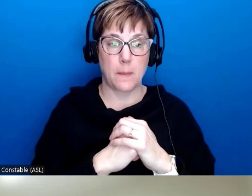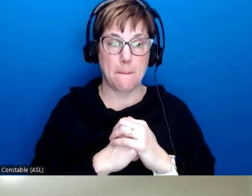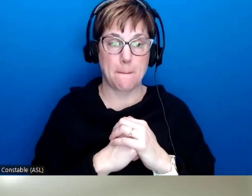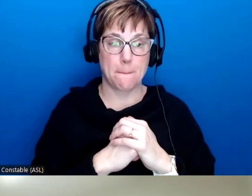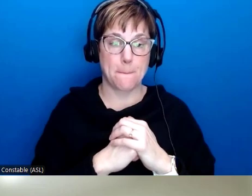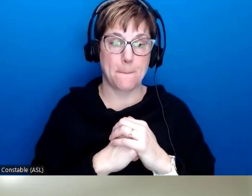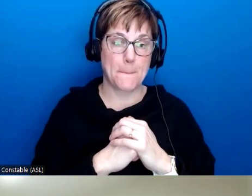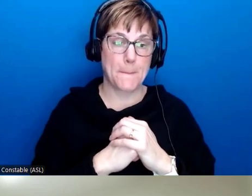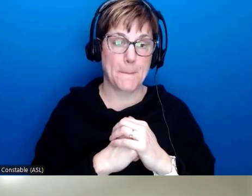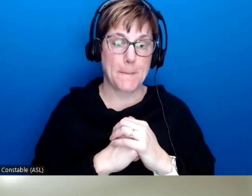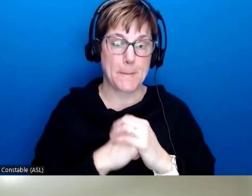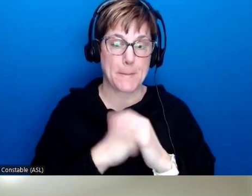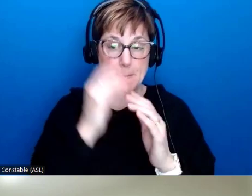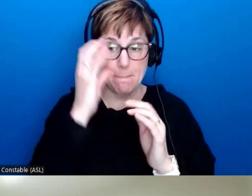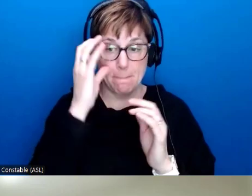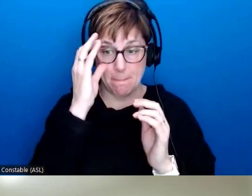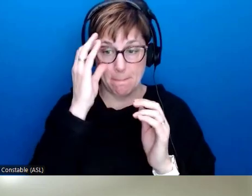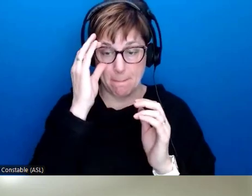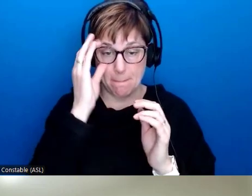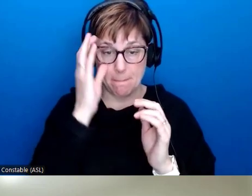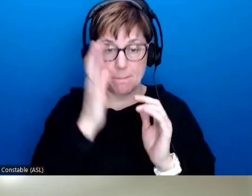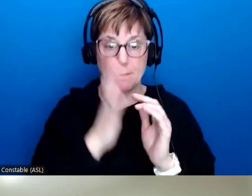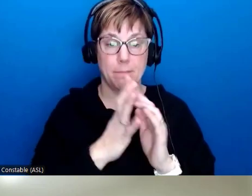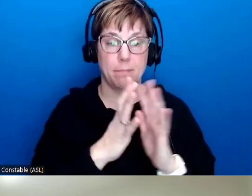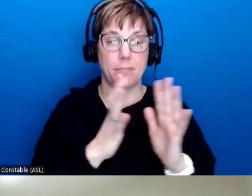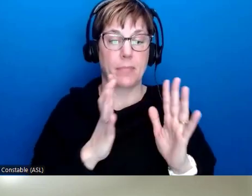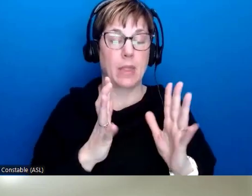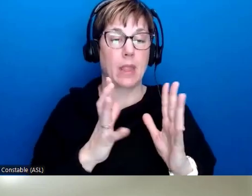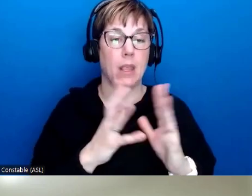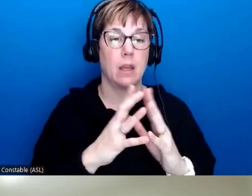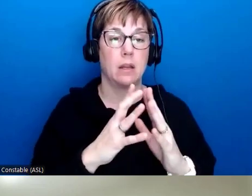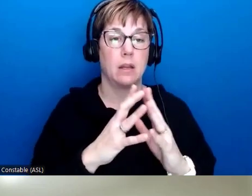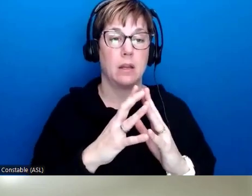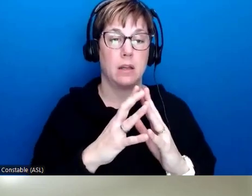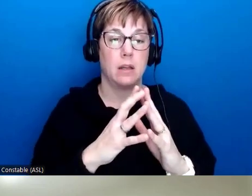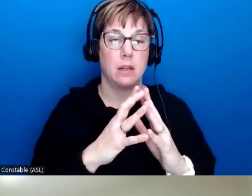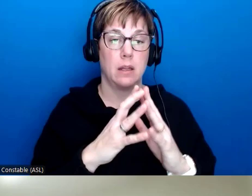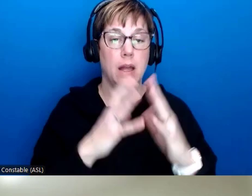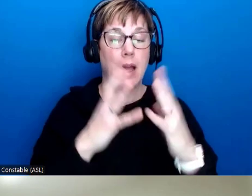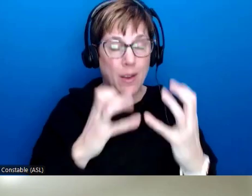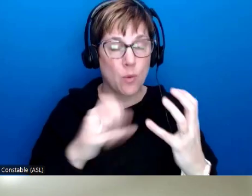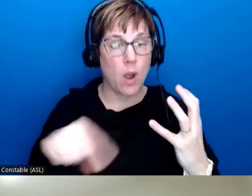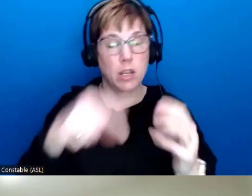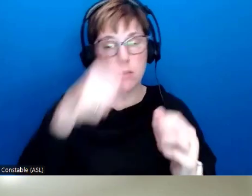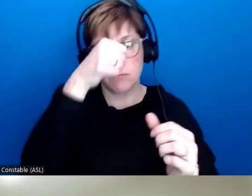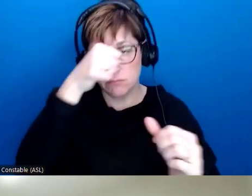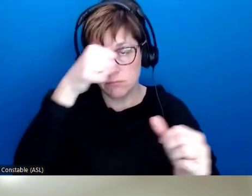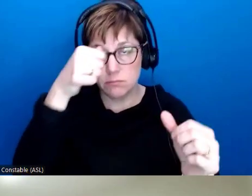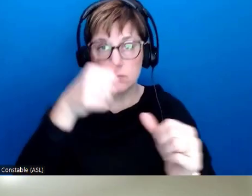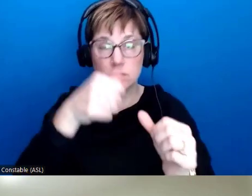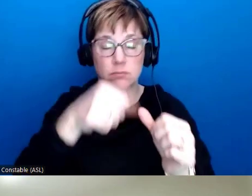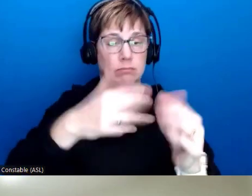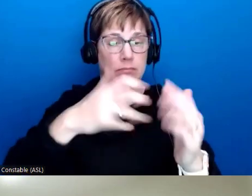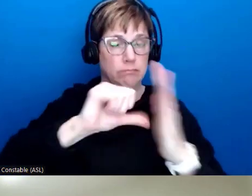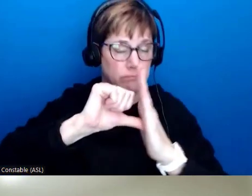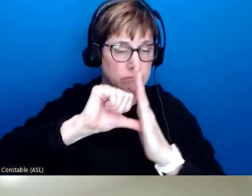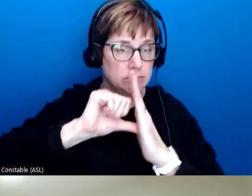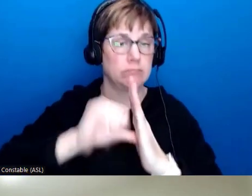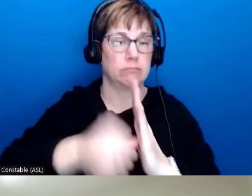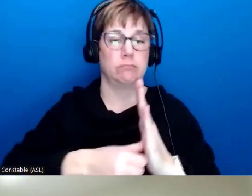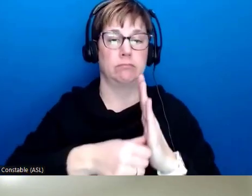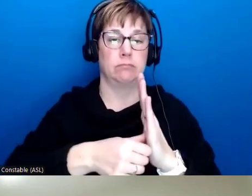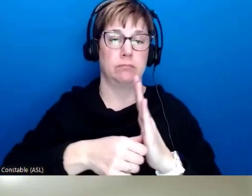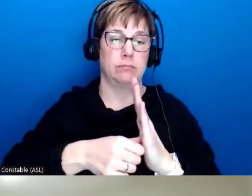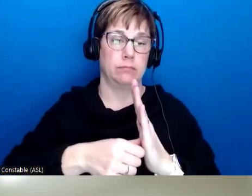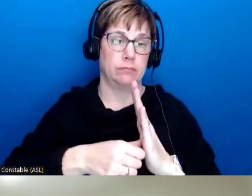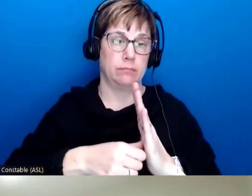main thing that I really want the participants to understand from this slide is that it's really